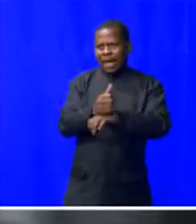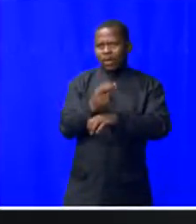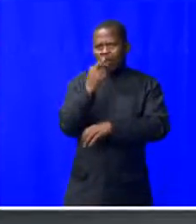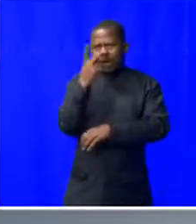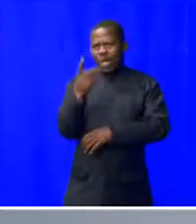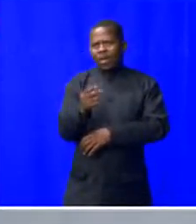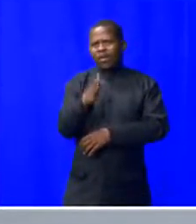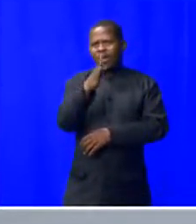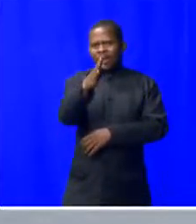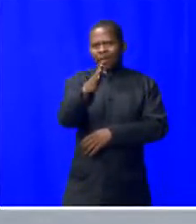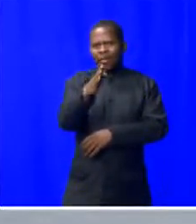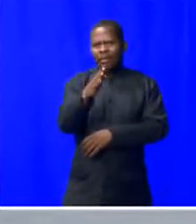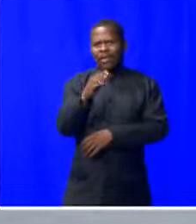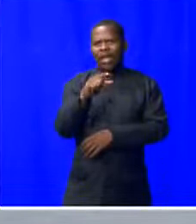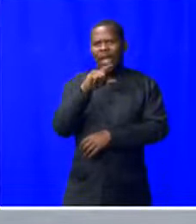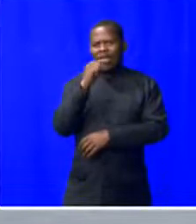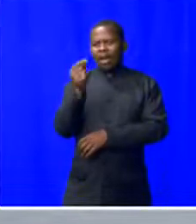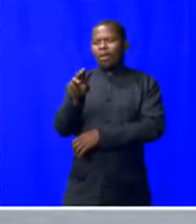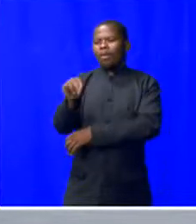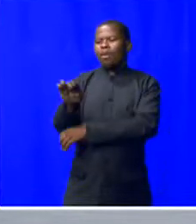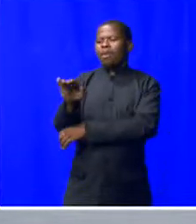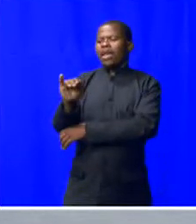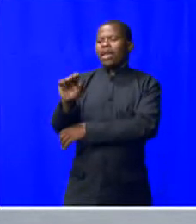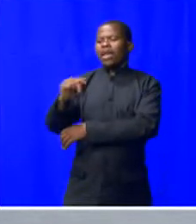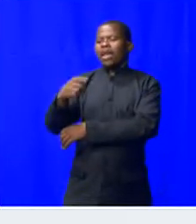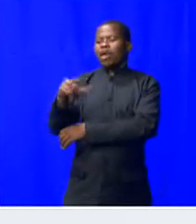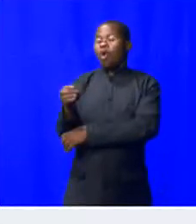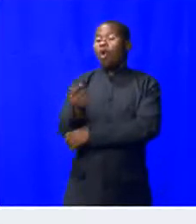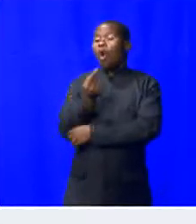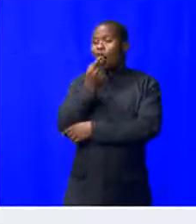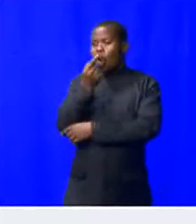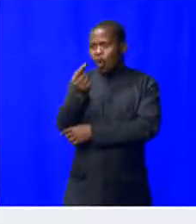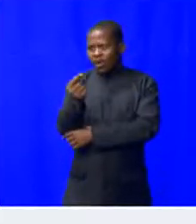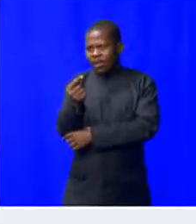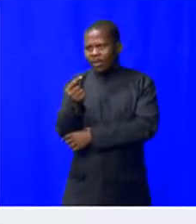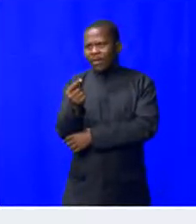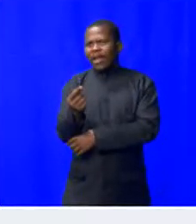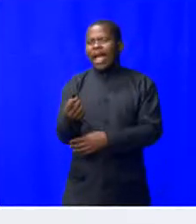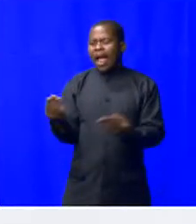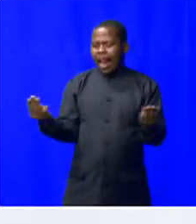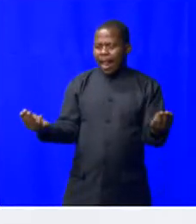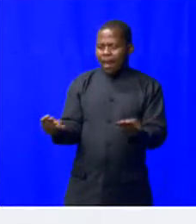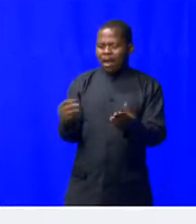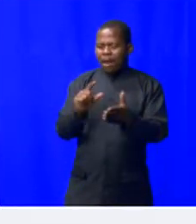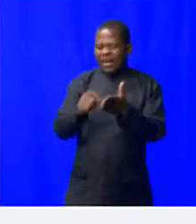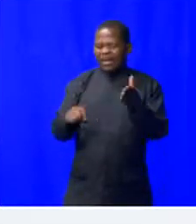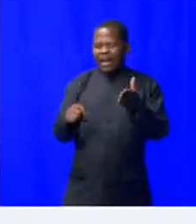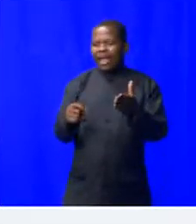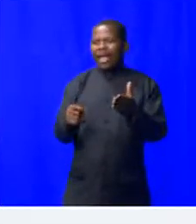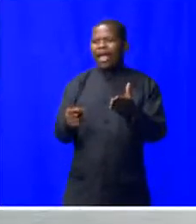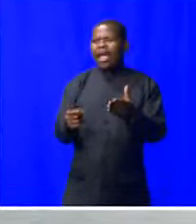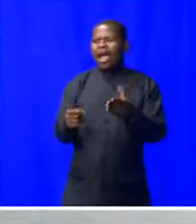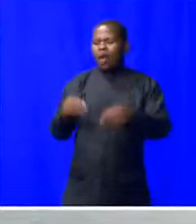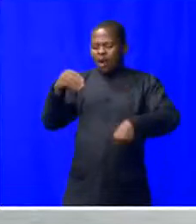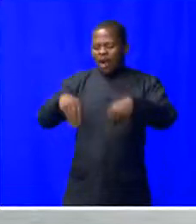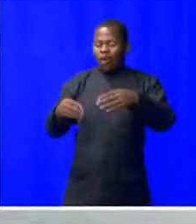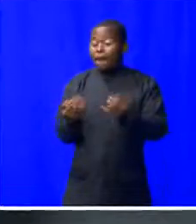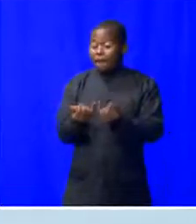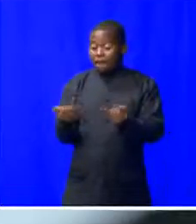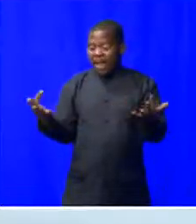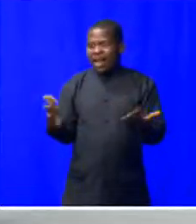emafutheni lokungubongile wakambingo uzivetele lokho ukuthi vele tinombolo tesive tisetulu kakhulu.